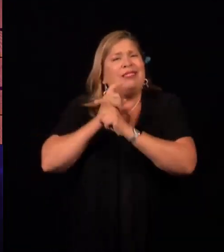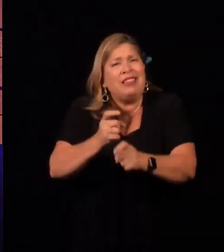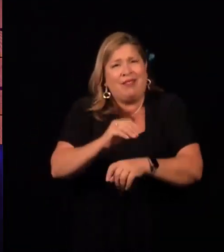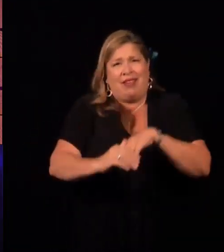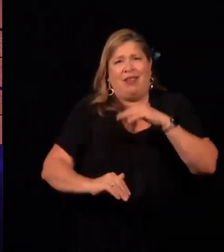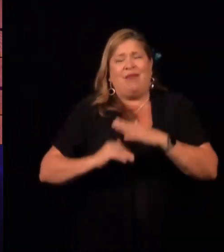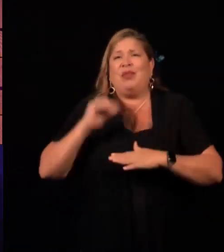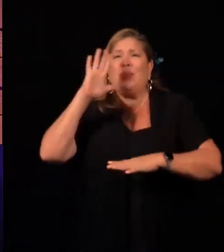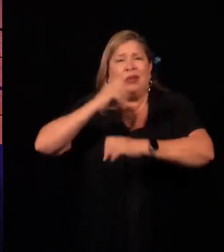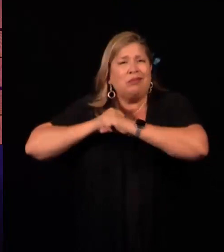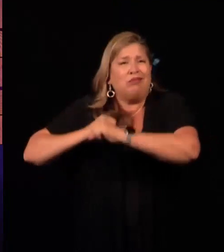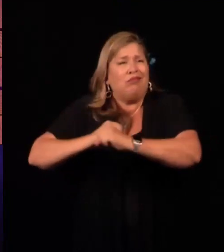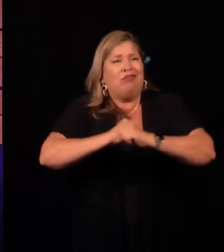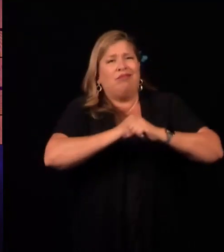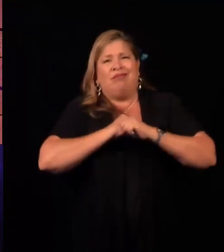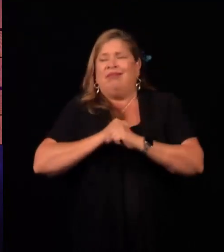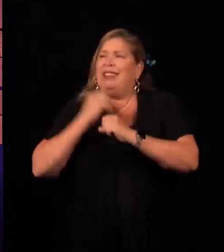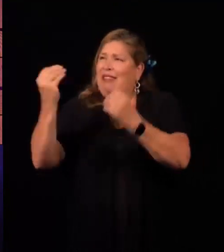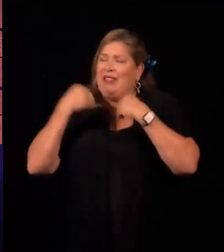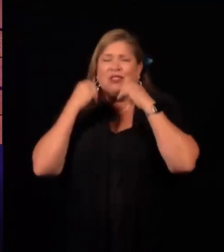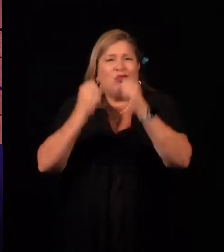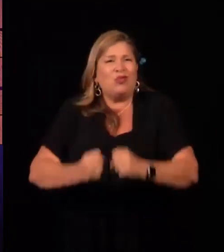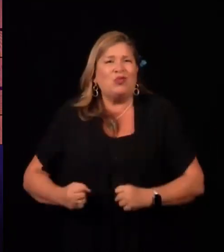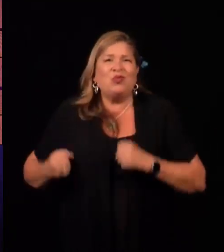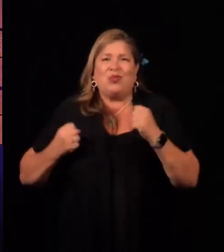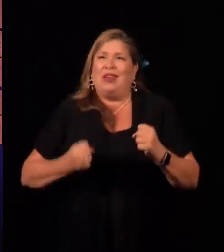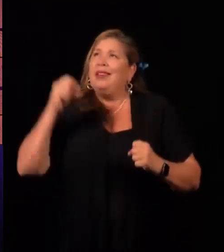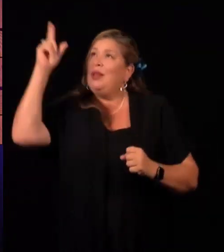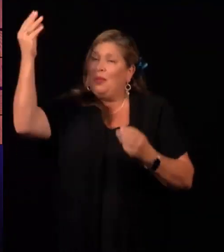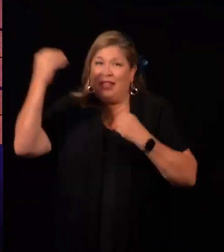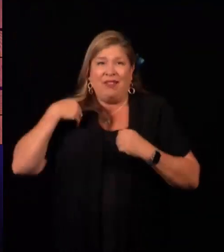protector, our shield, our strength, our guide.